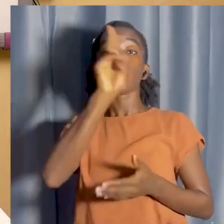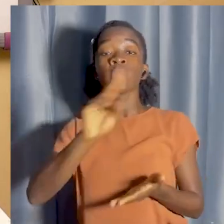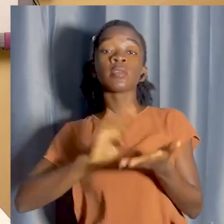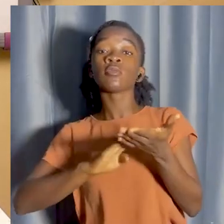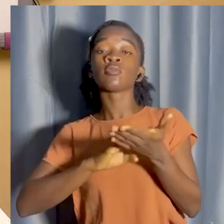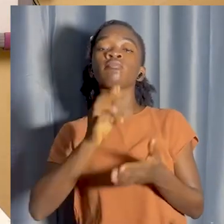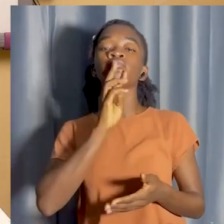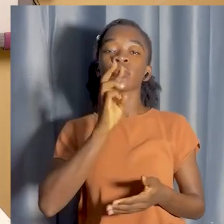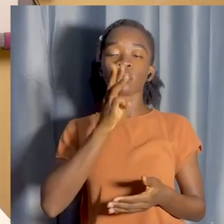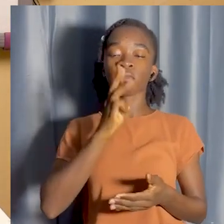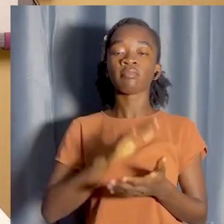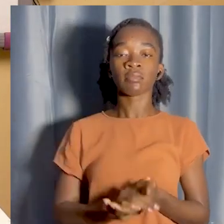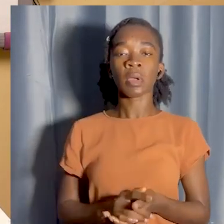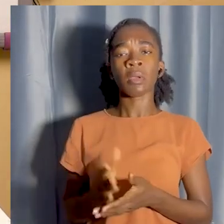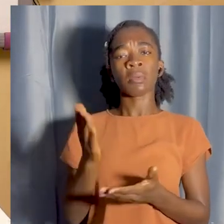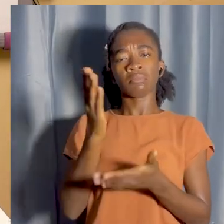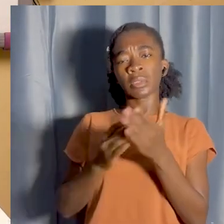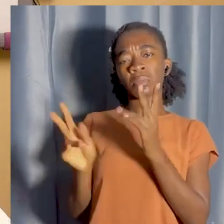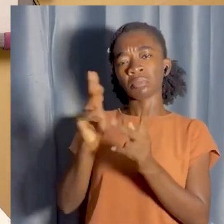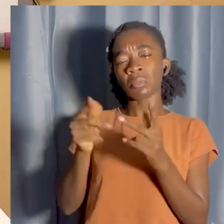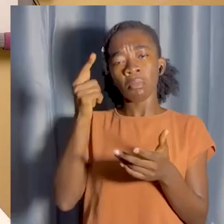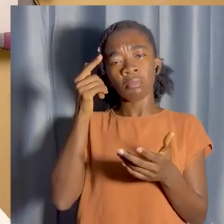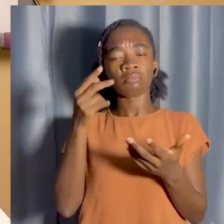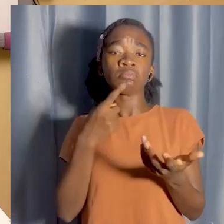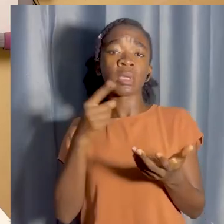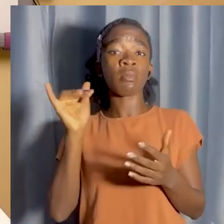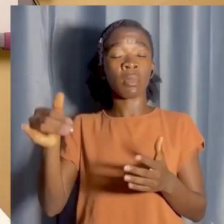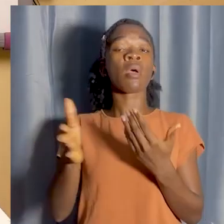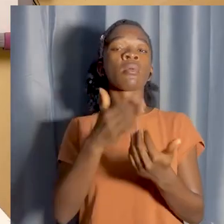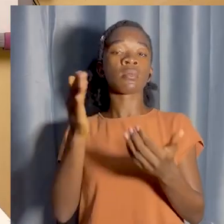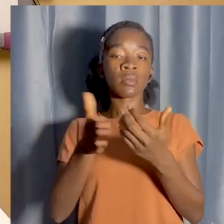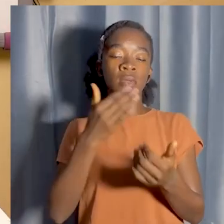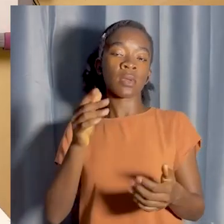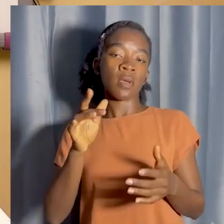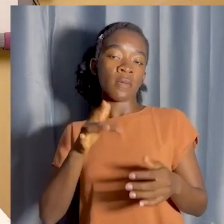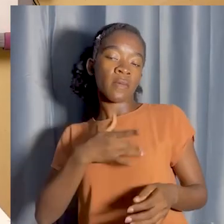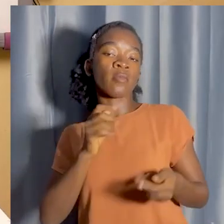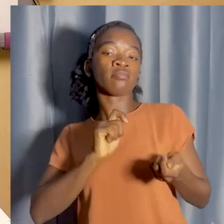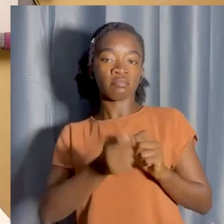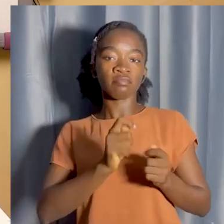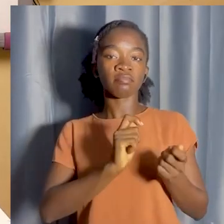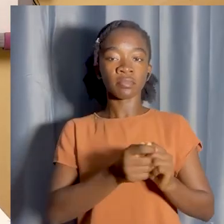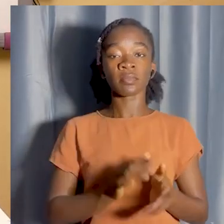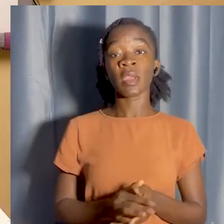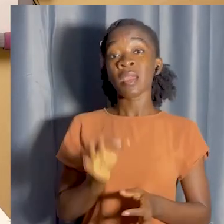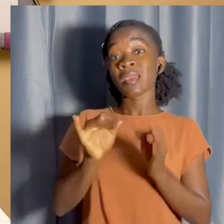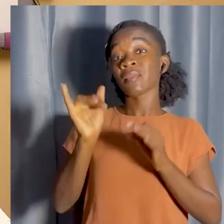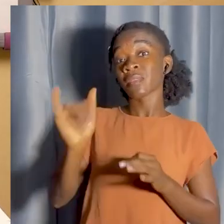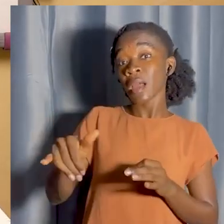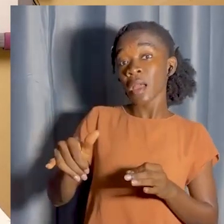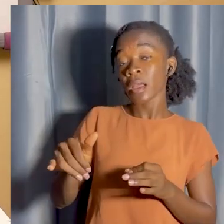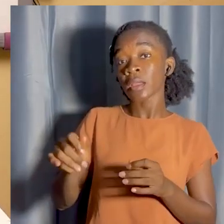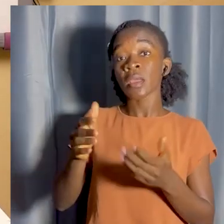people find that it's easier to feel changes that way. So if you find that that is easier, then you can do it. If you